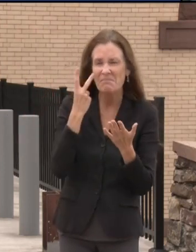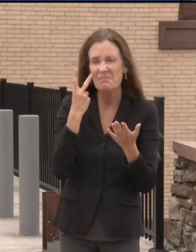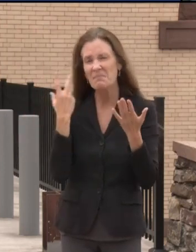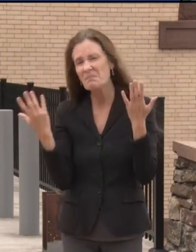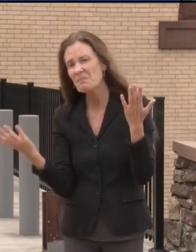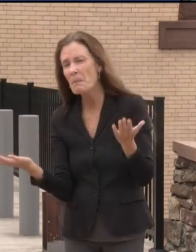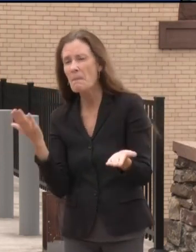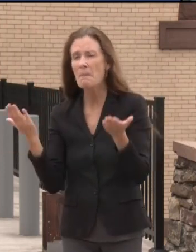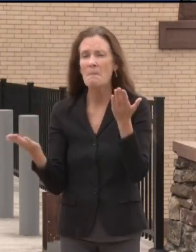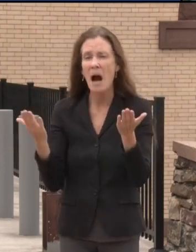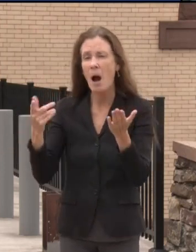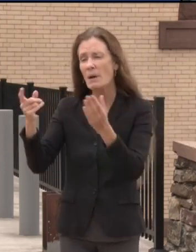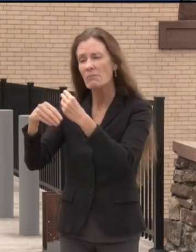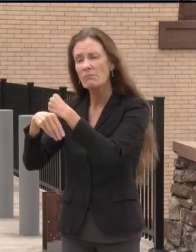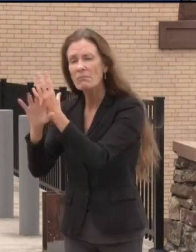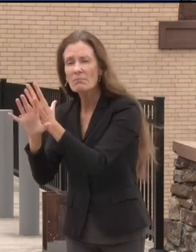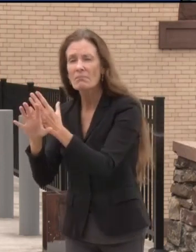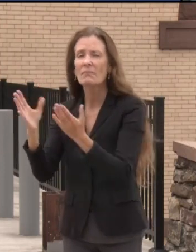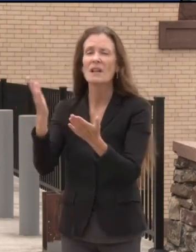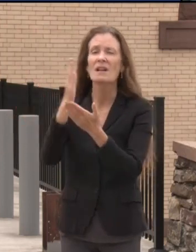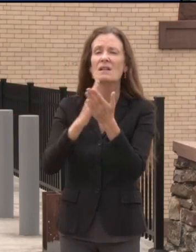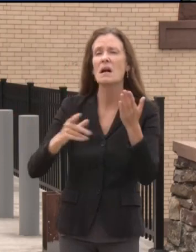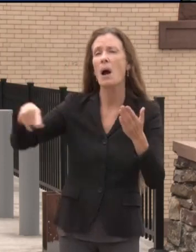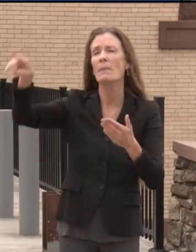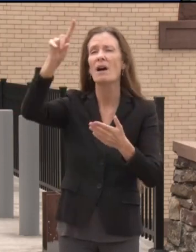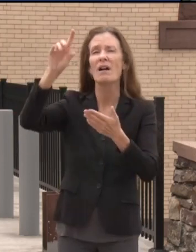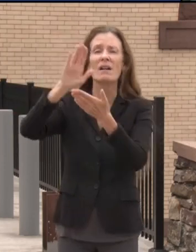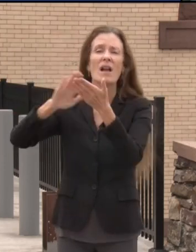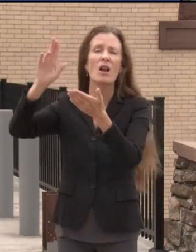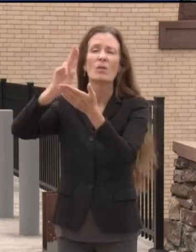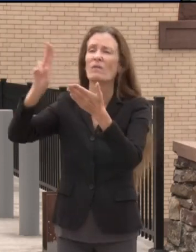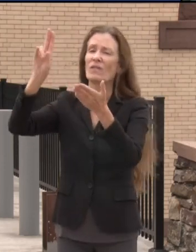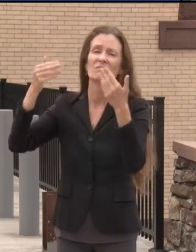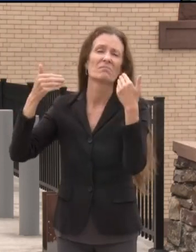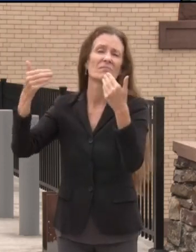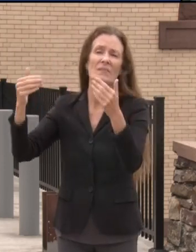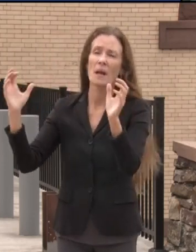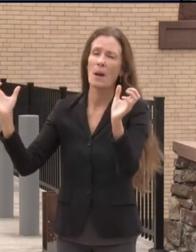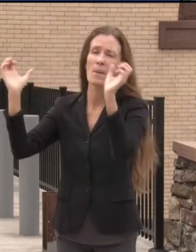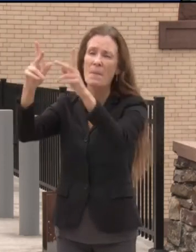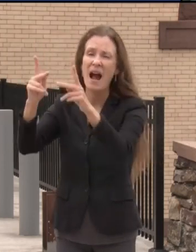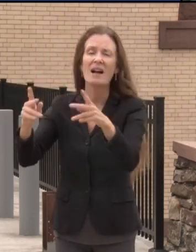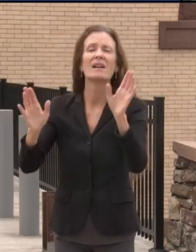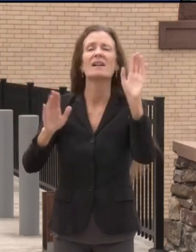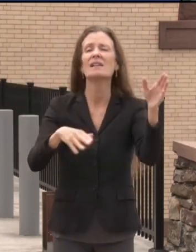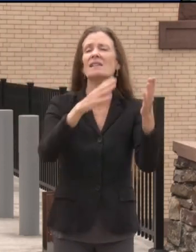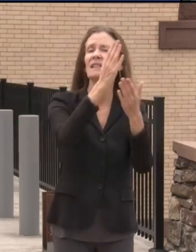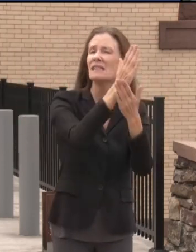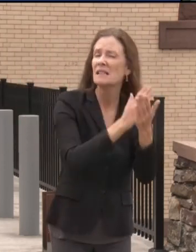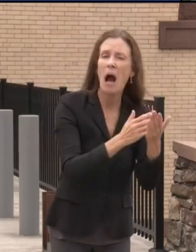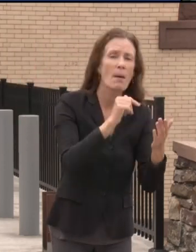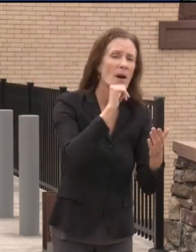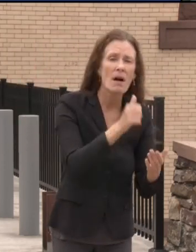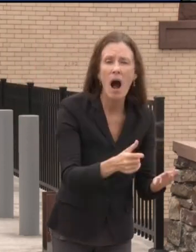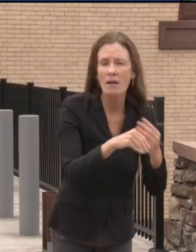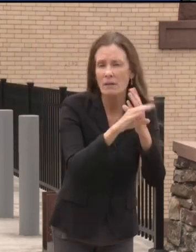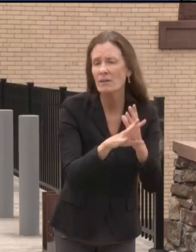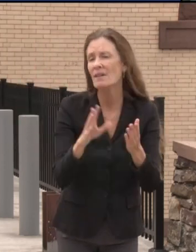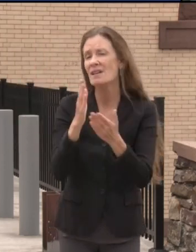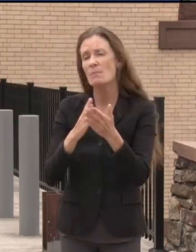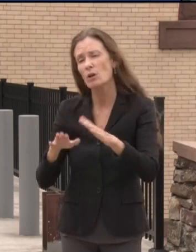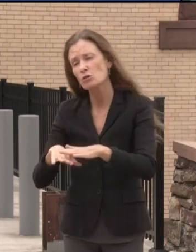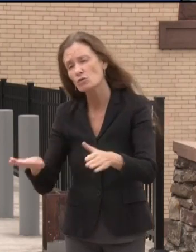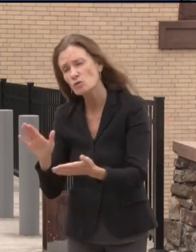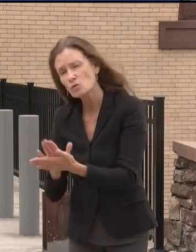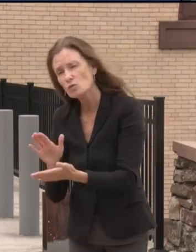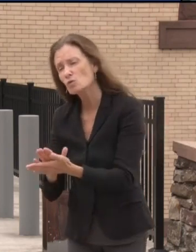with colleges and universities coming back right now, and K-12 coming back right now, could be a good thing, could be a bad